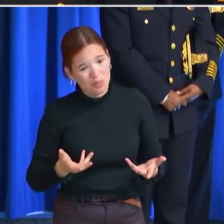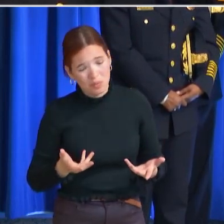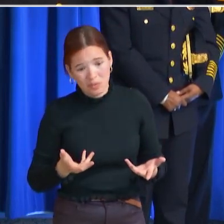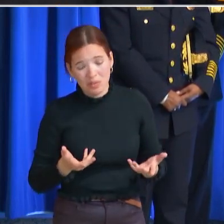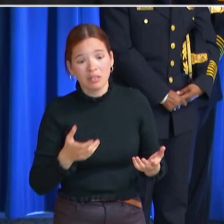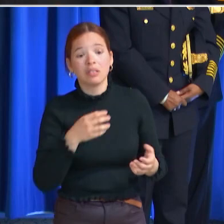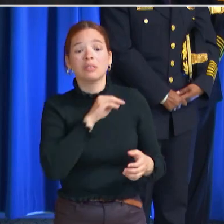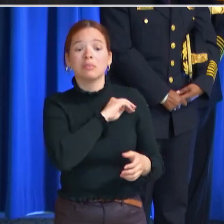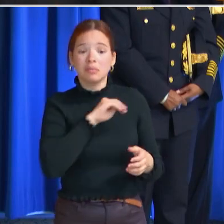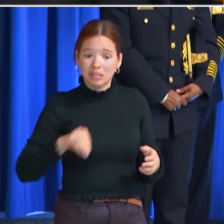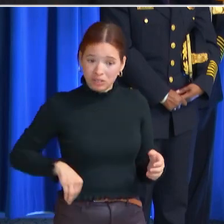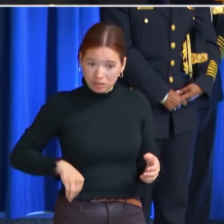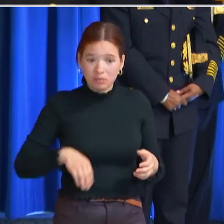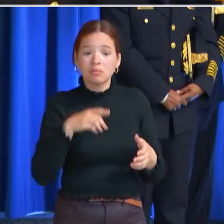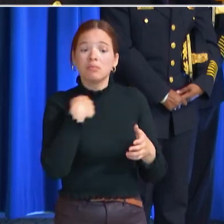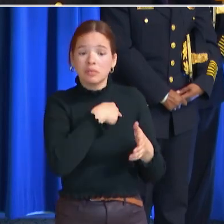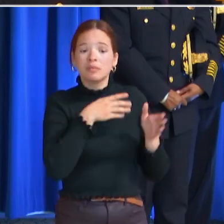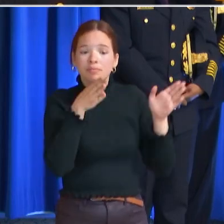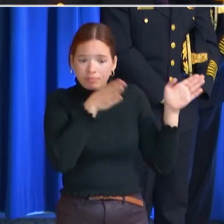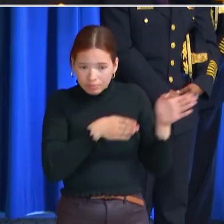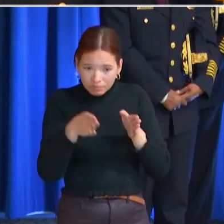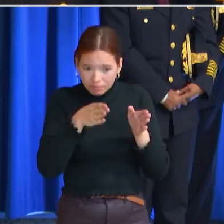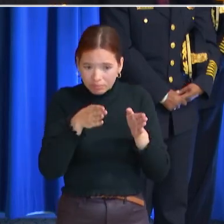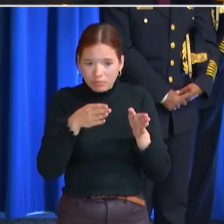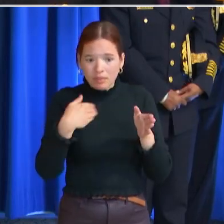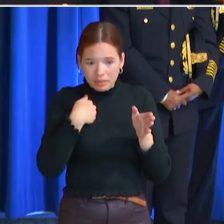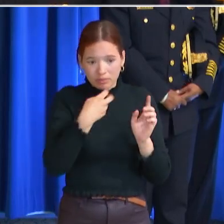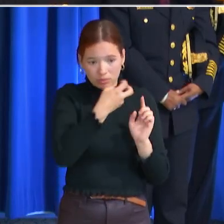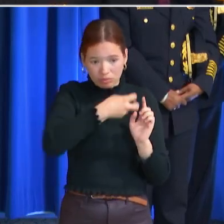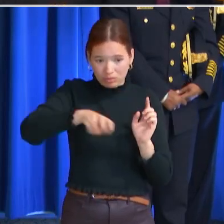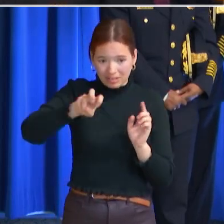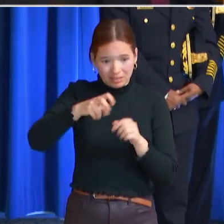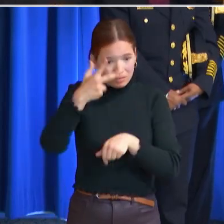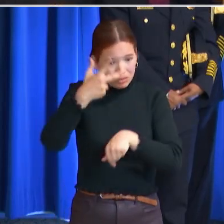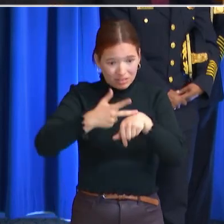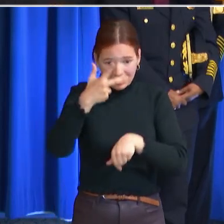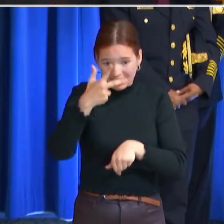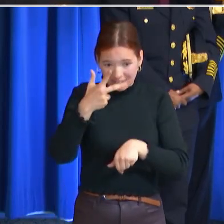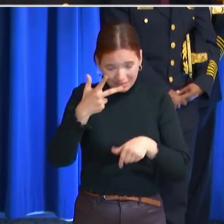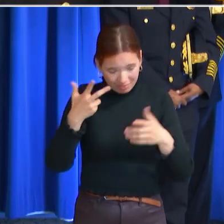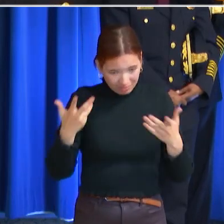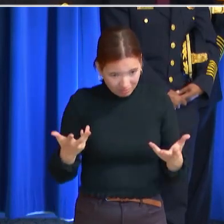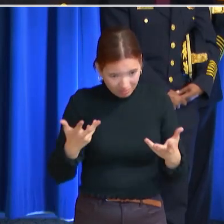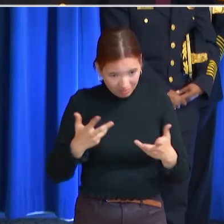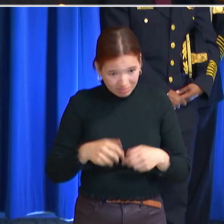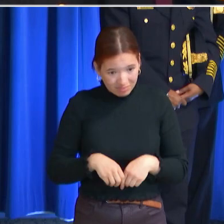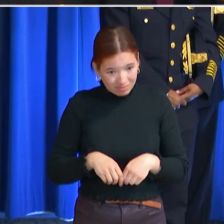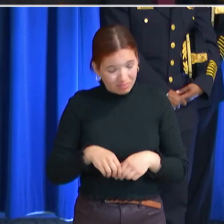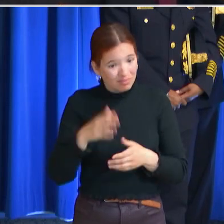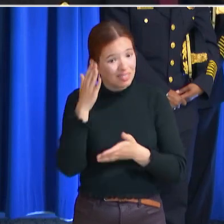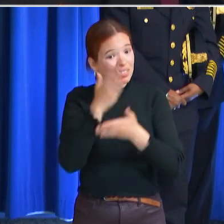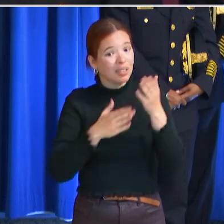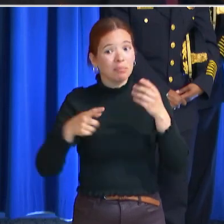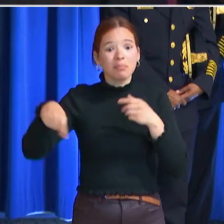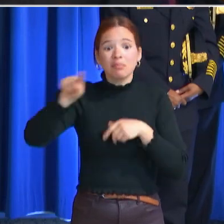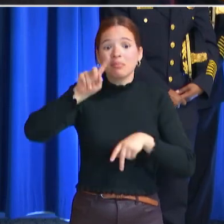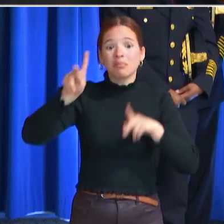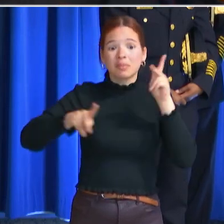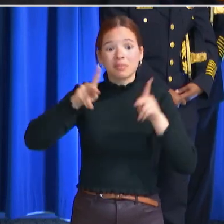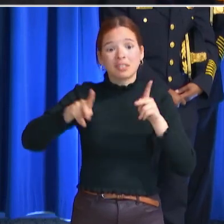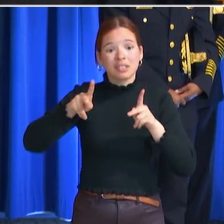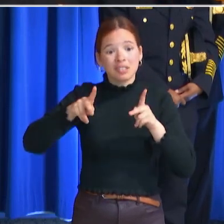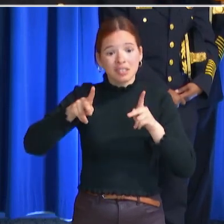planning for transitions? Yes. I'm a 3-time mayor. And some folks have been with me from day